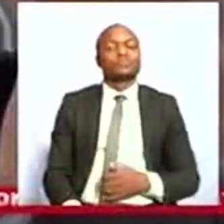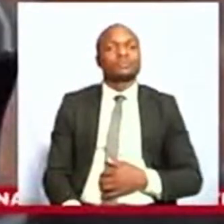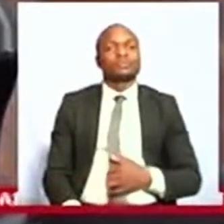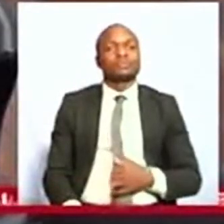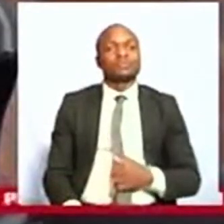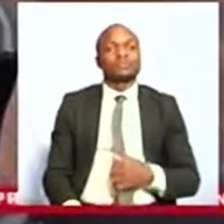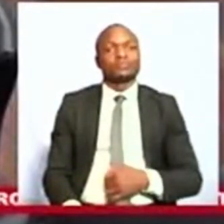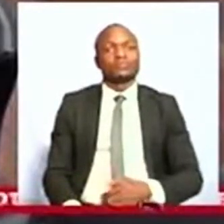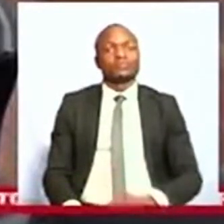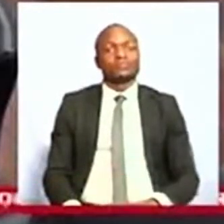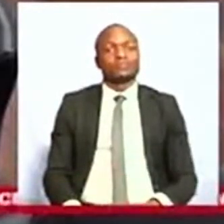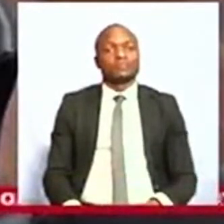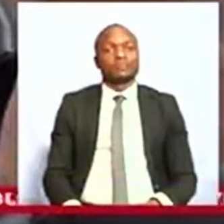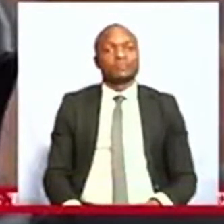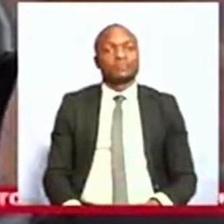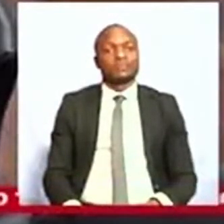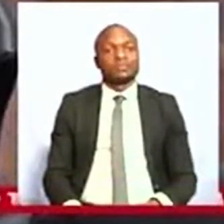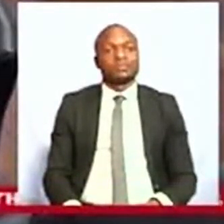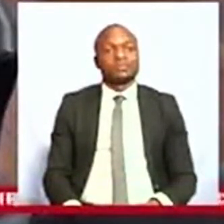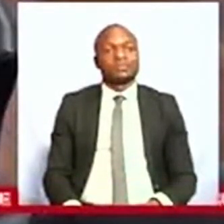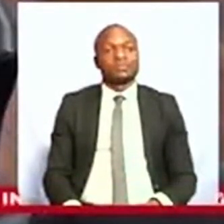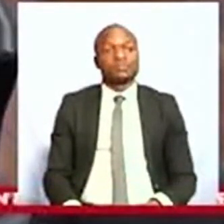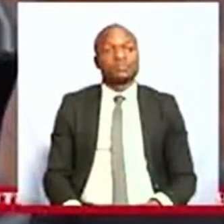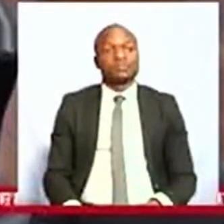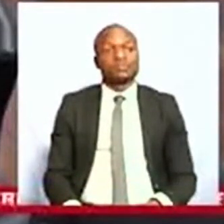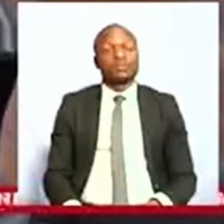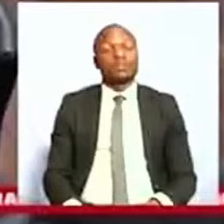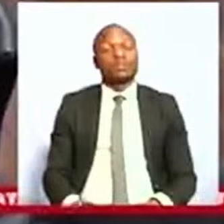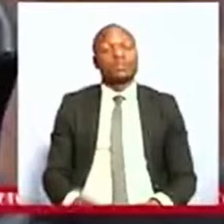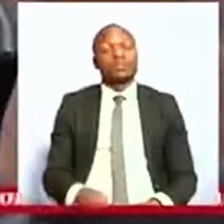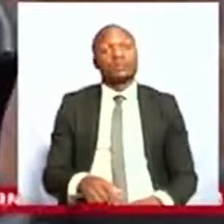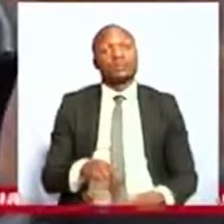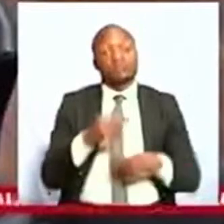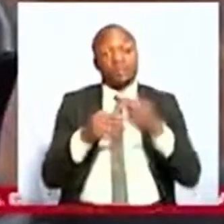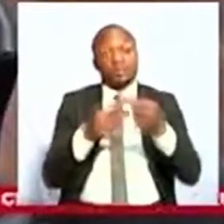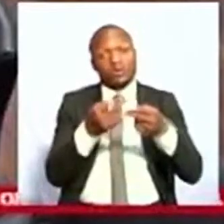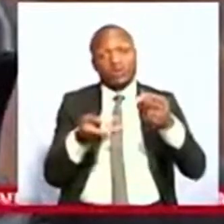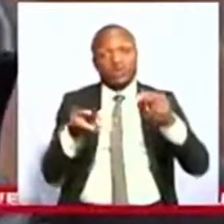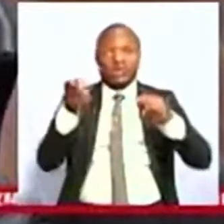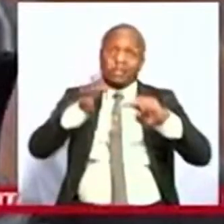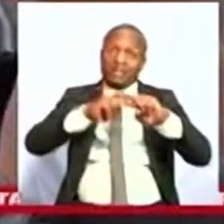Stop, or it will just increase the murder cases?